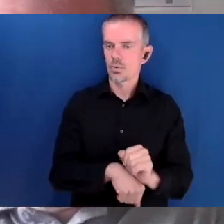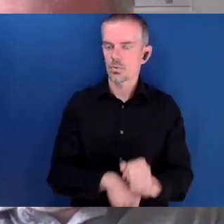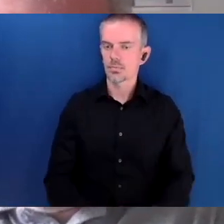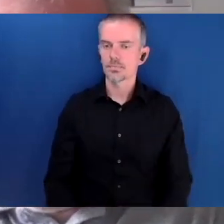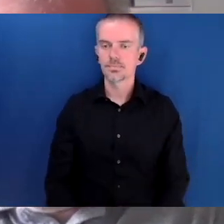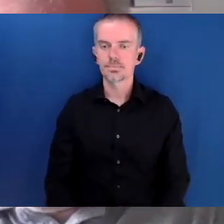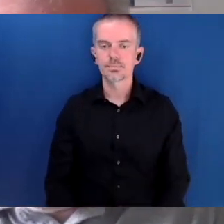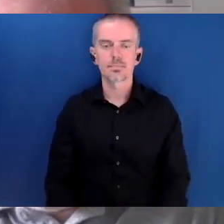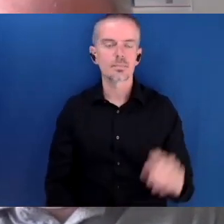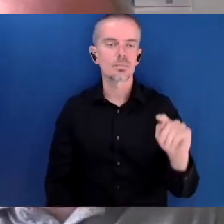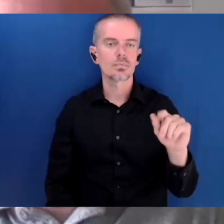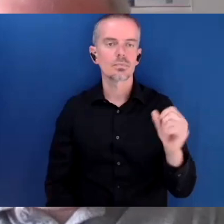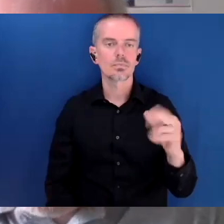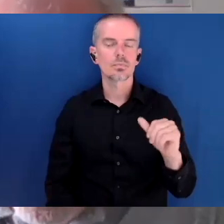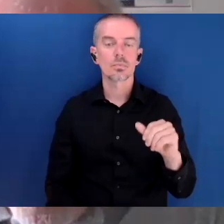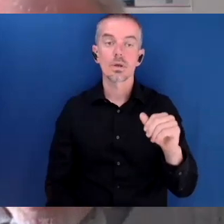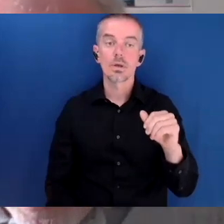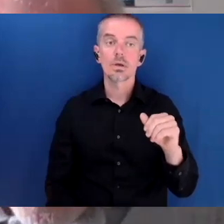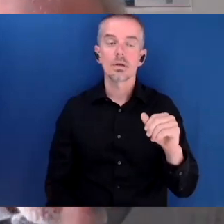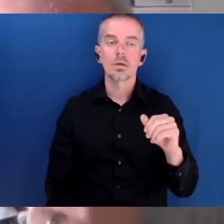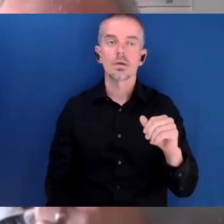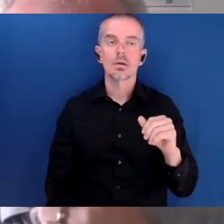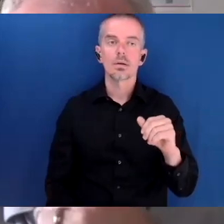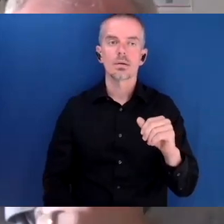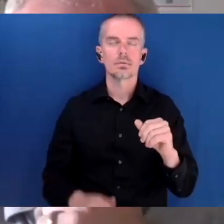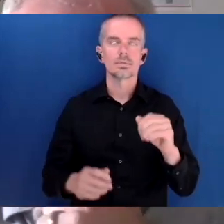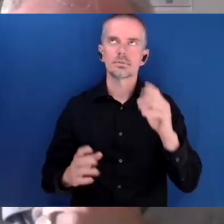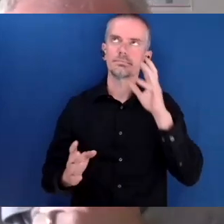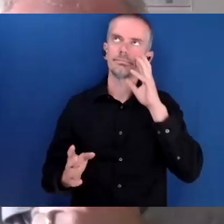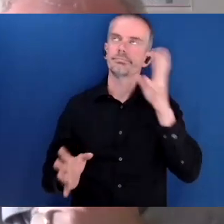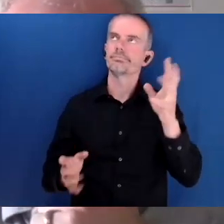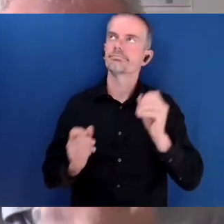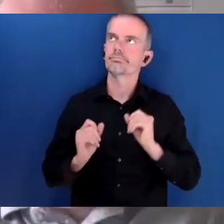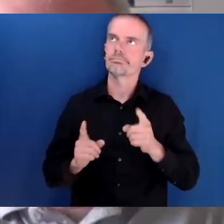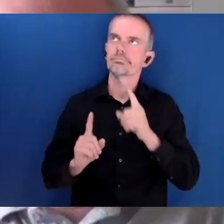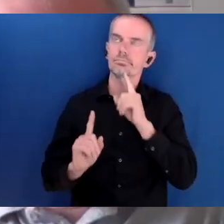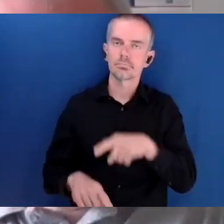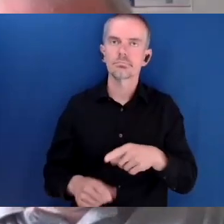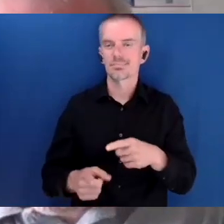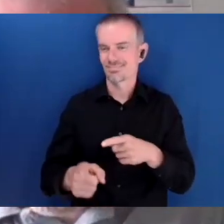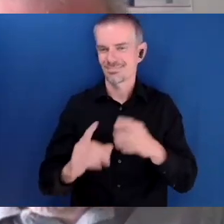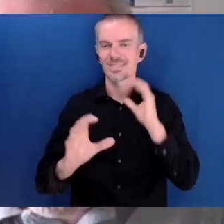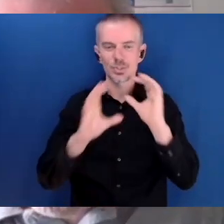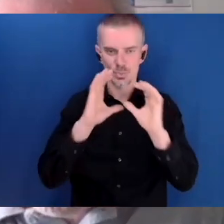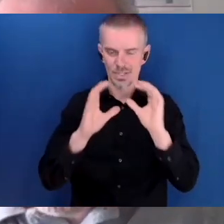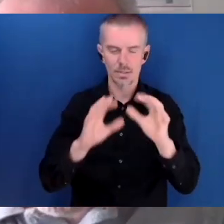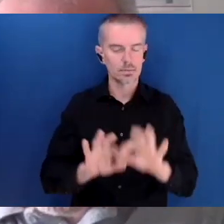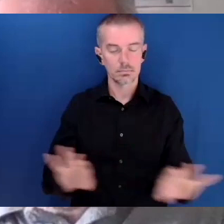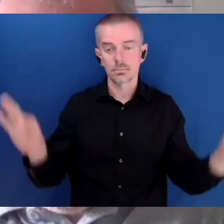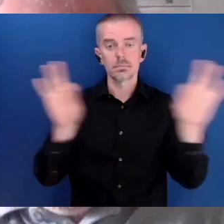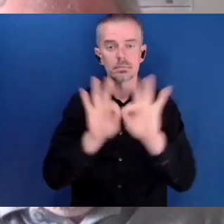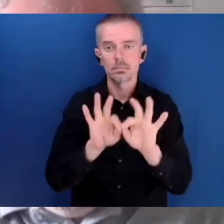So I think that, just taking a quick stab at this one, communication obviously is going to be central to